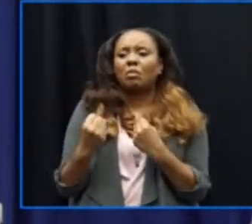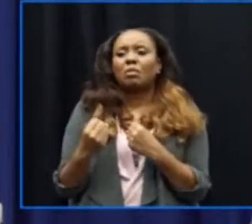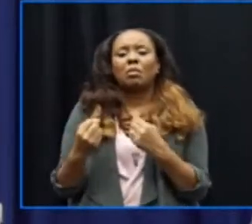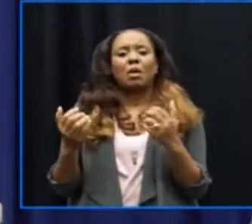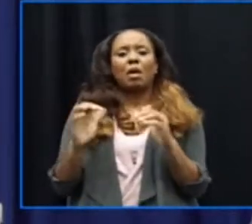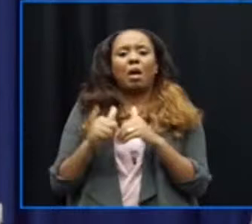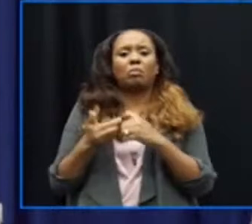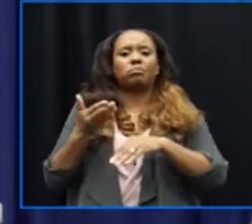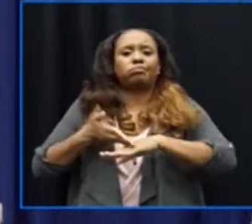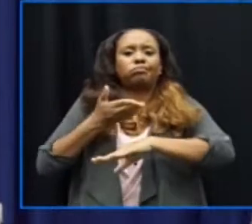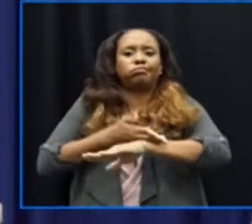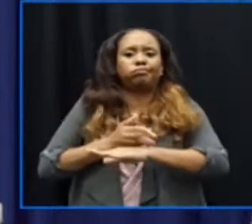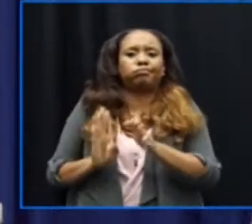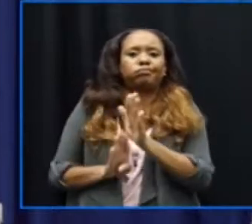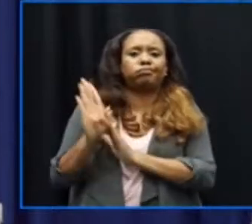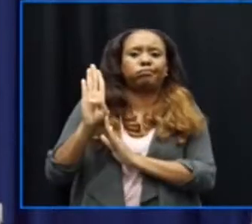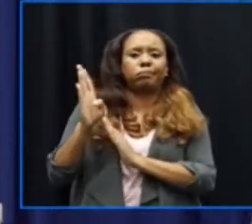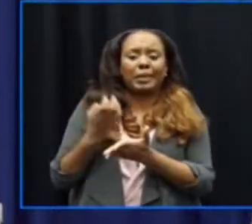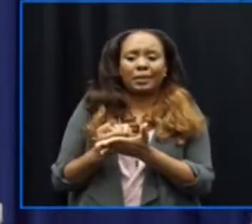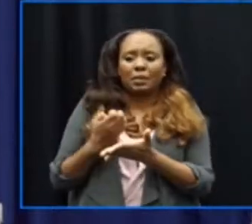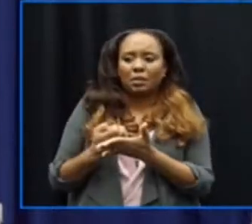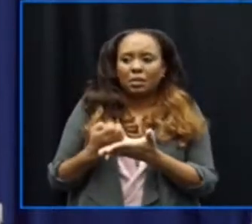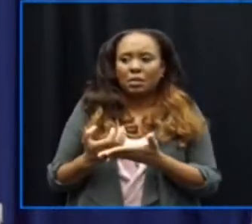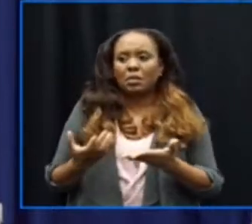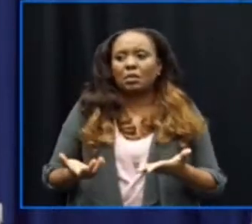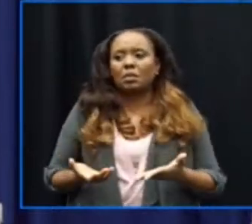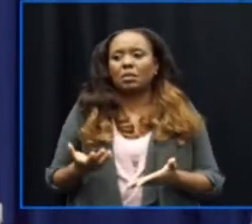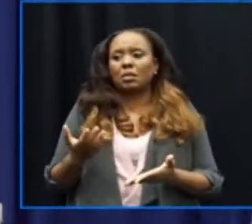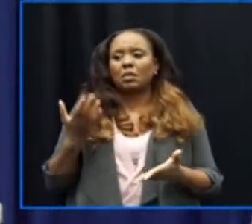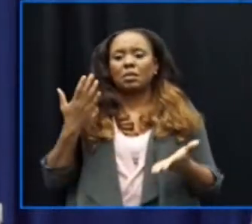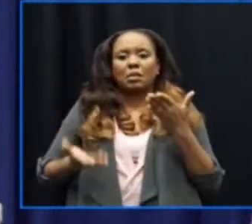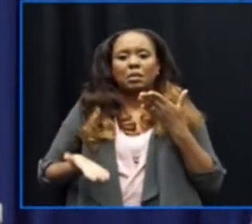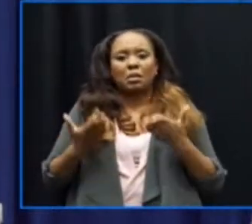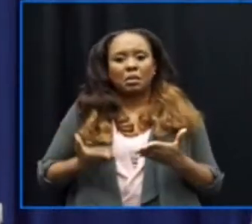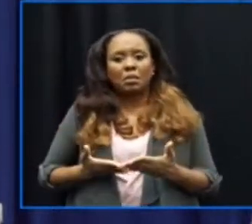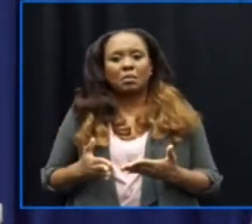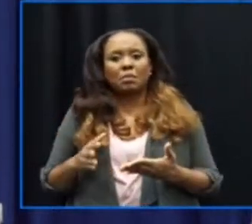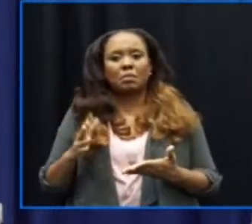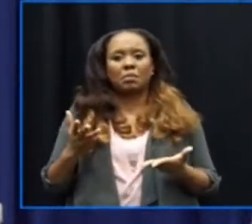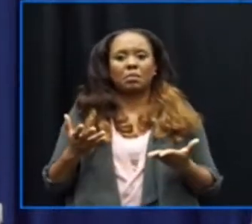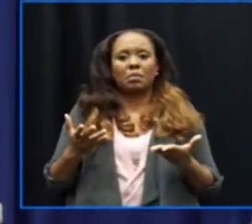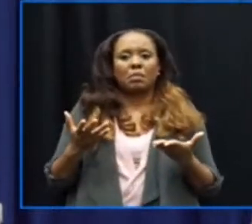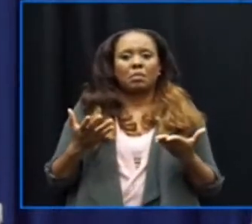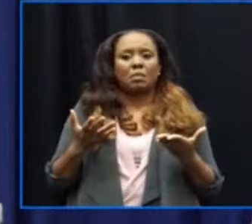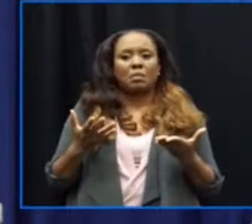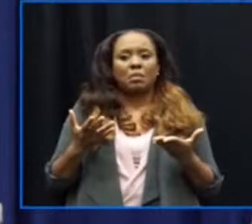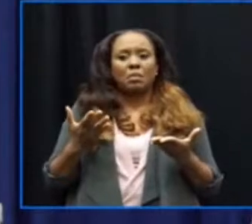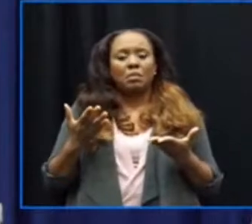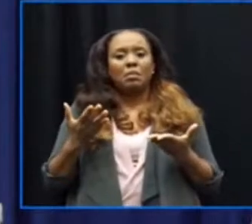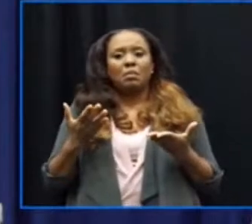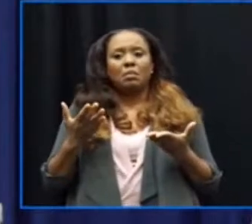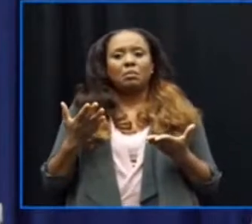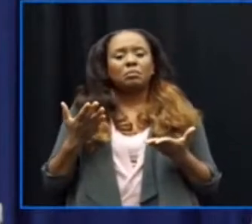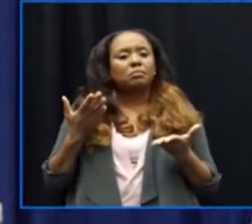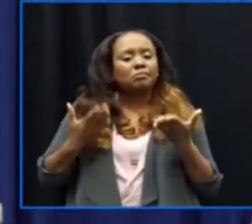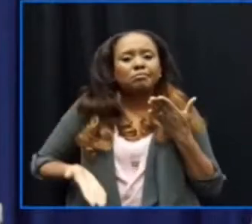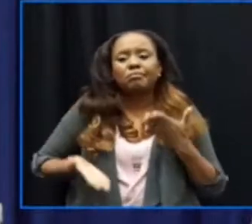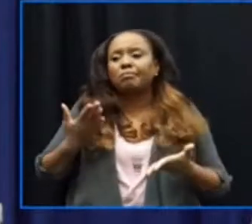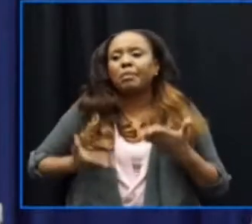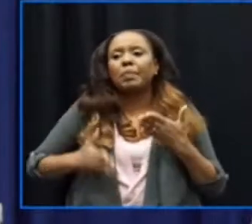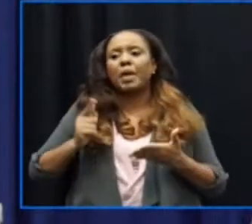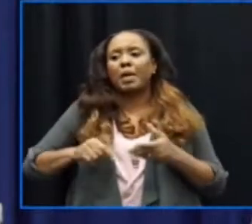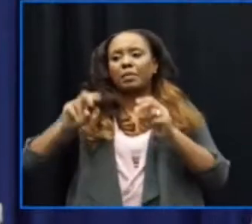And that means, one, perhaps looking at the fact that we have to stem the tide of a declining workforce and a declining